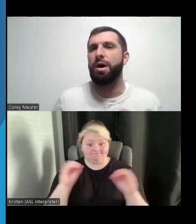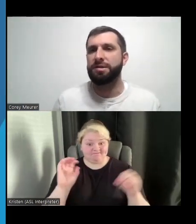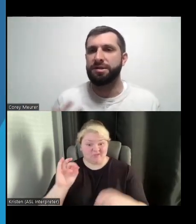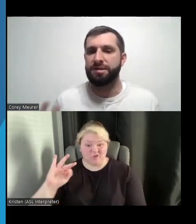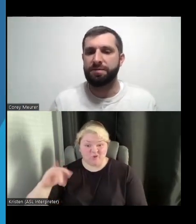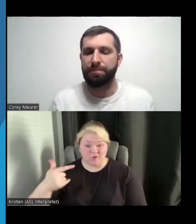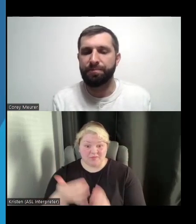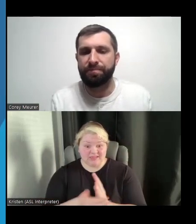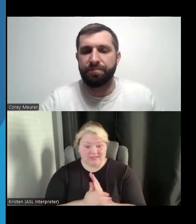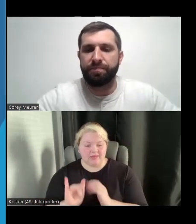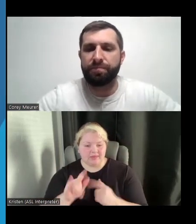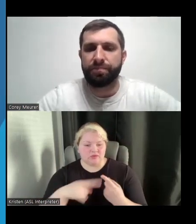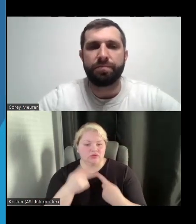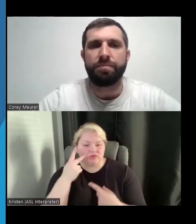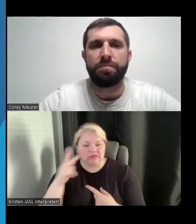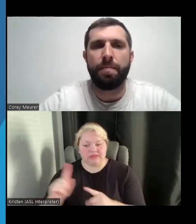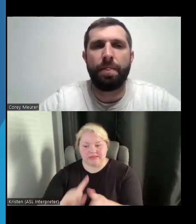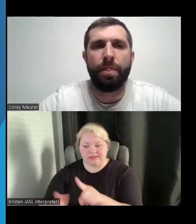of responses.